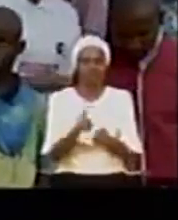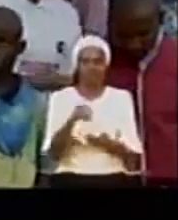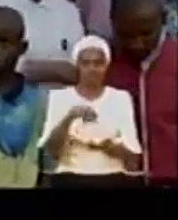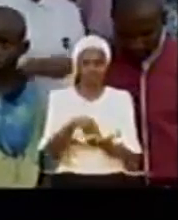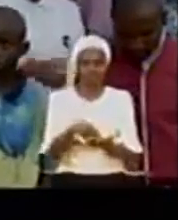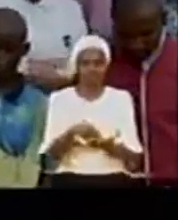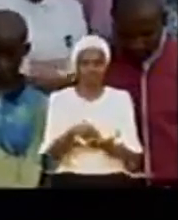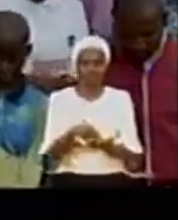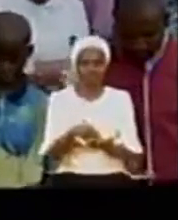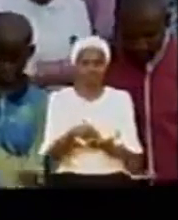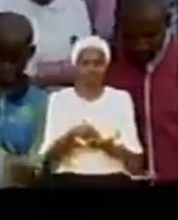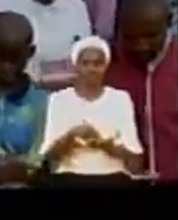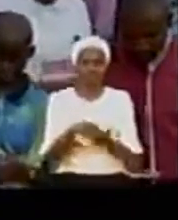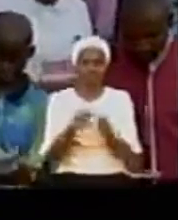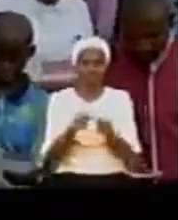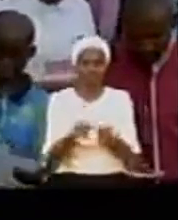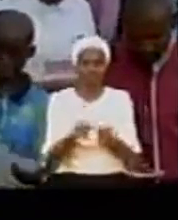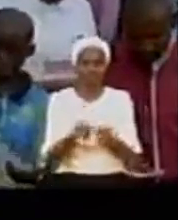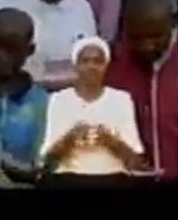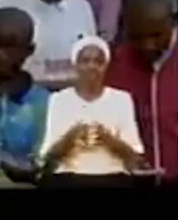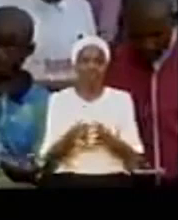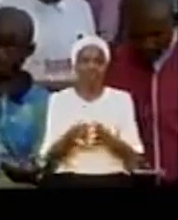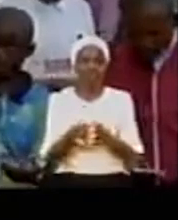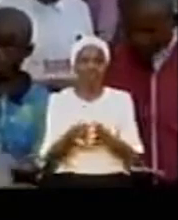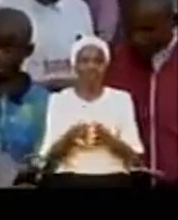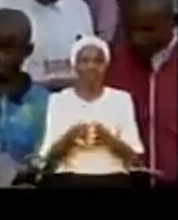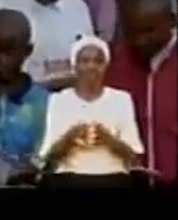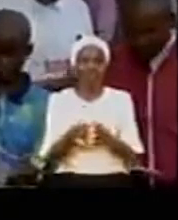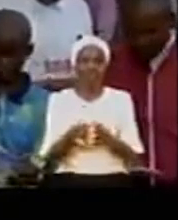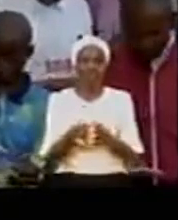we go to page 3 of our program.